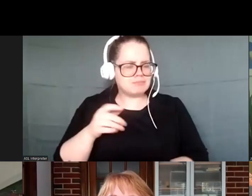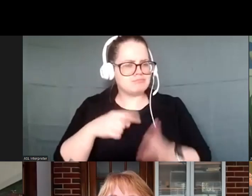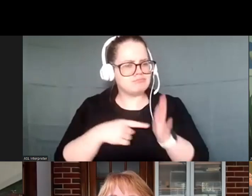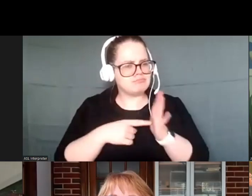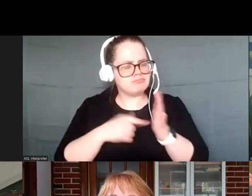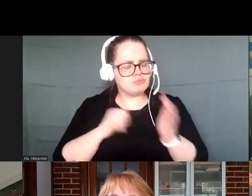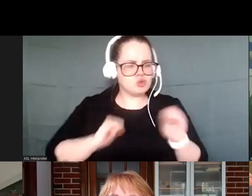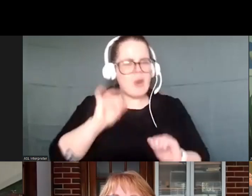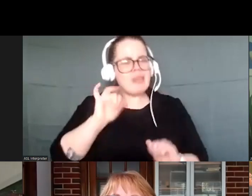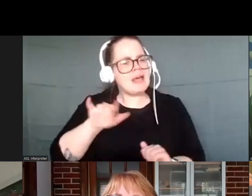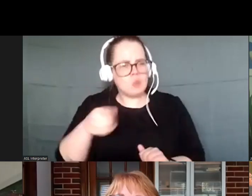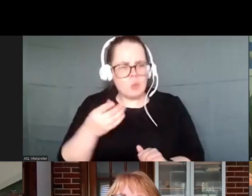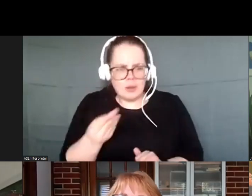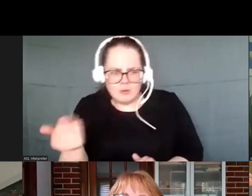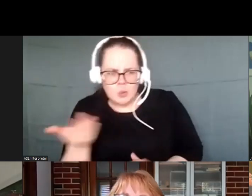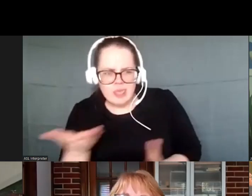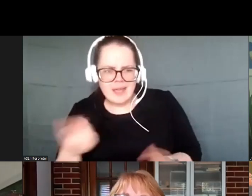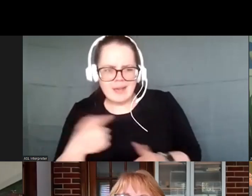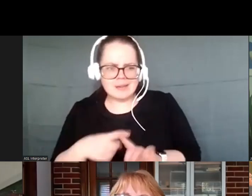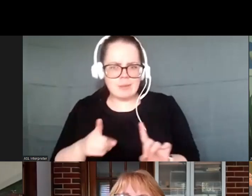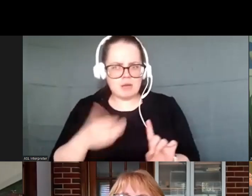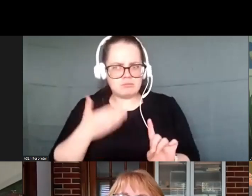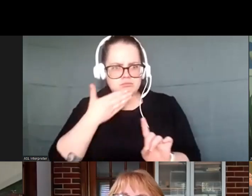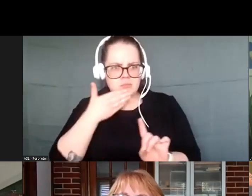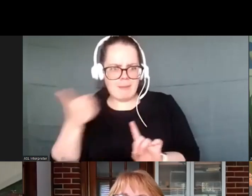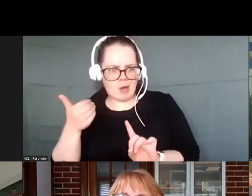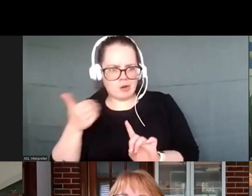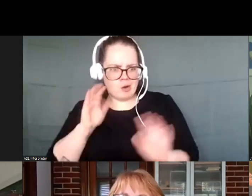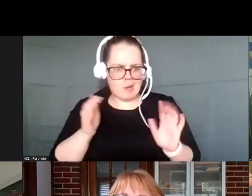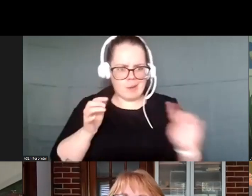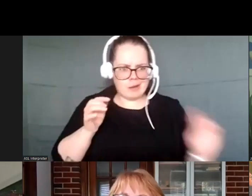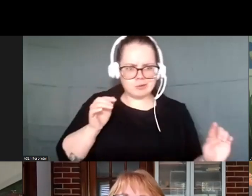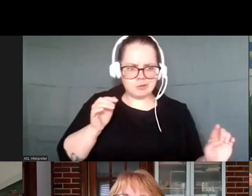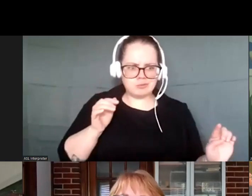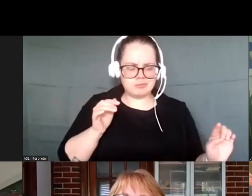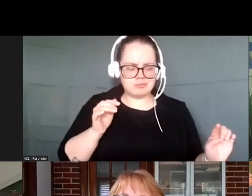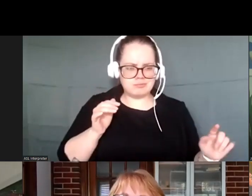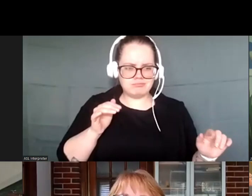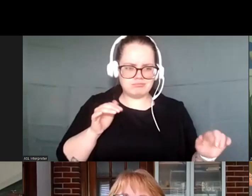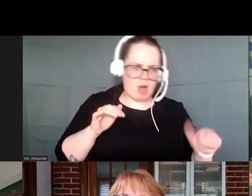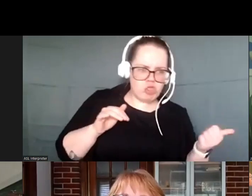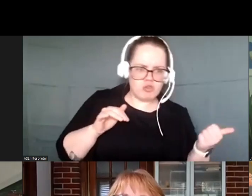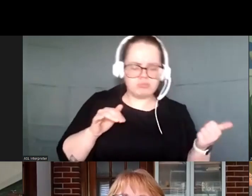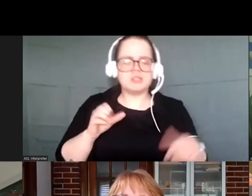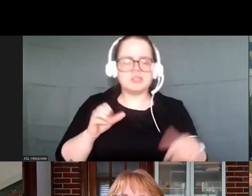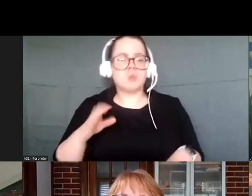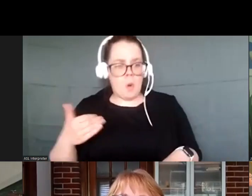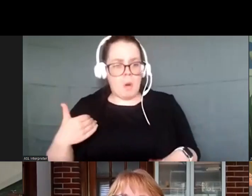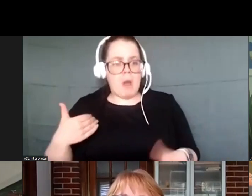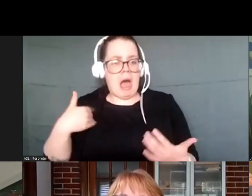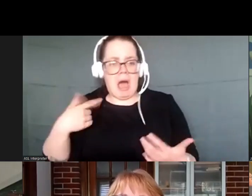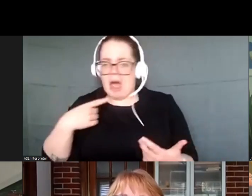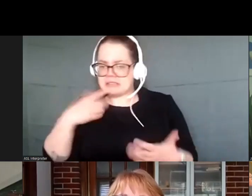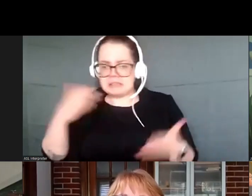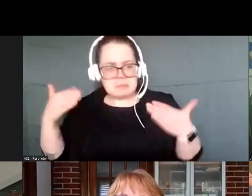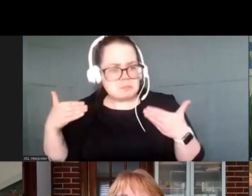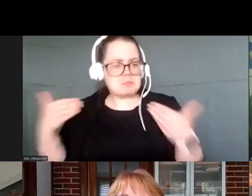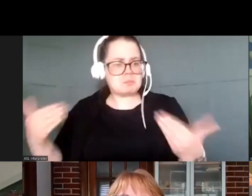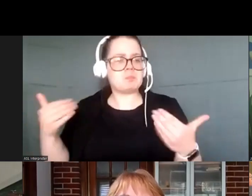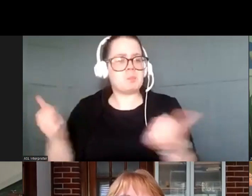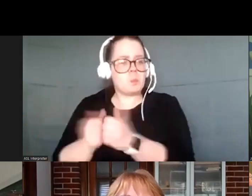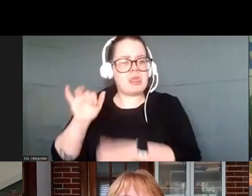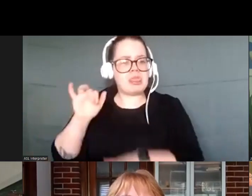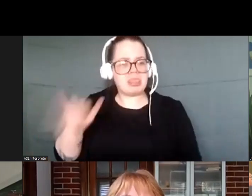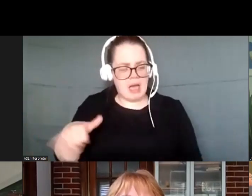let's go in that route. Let's just try to do that. And I know I have a friend who is in a company with a music supervisor where they